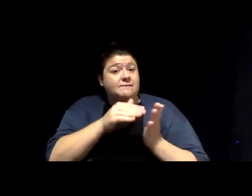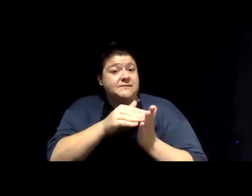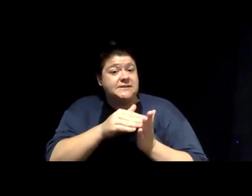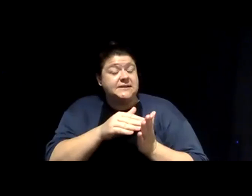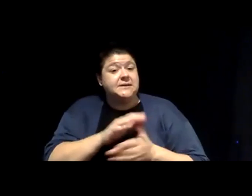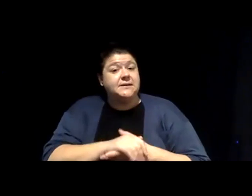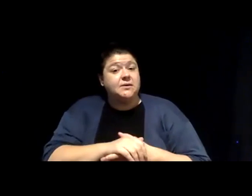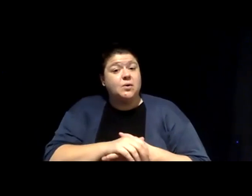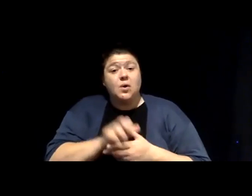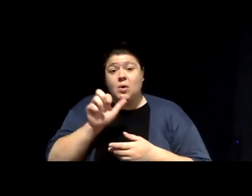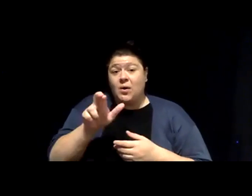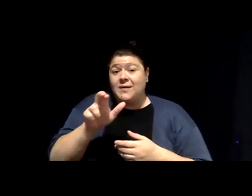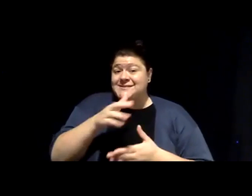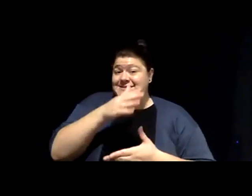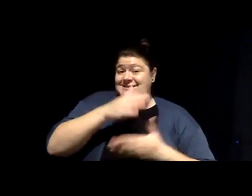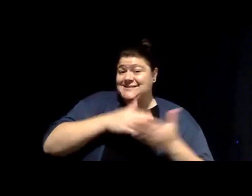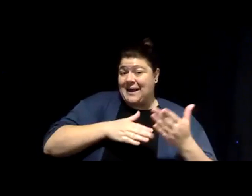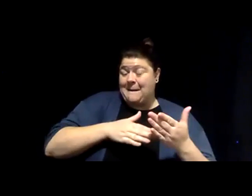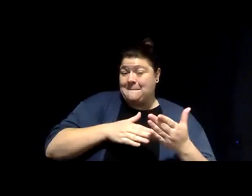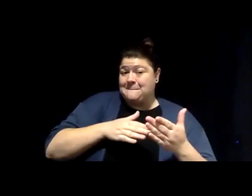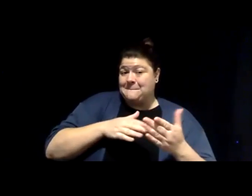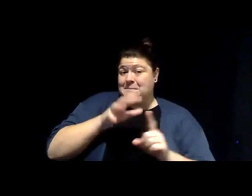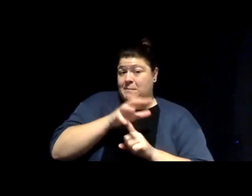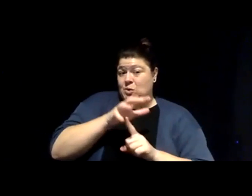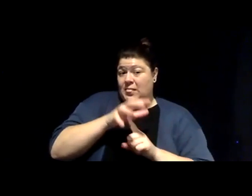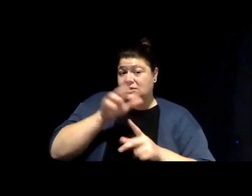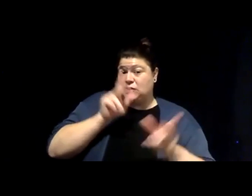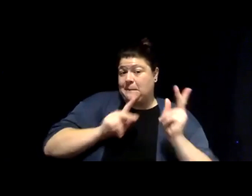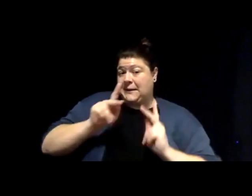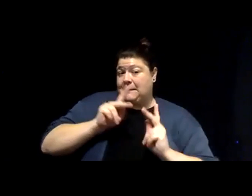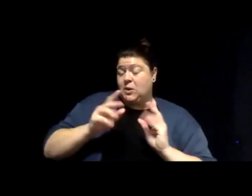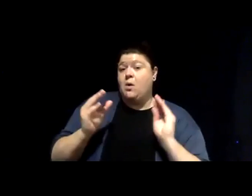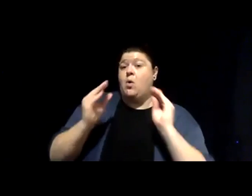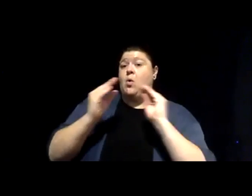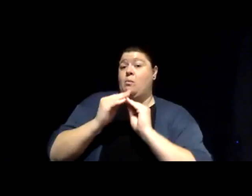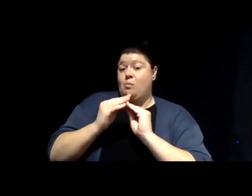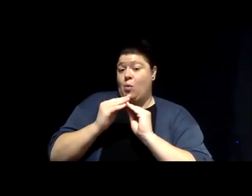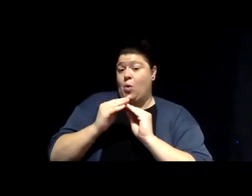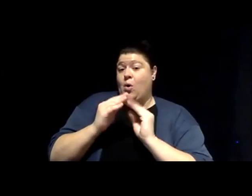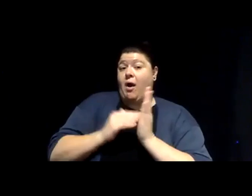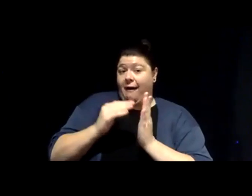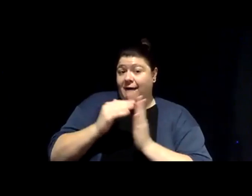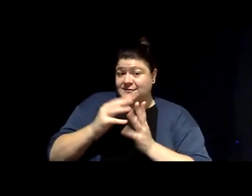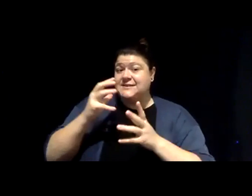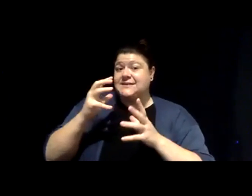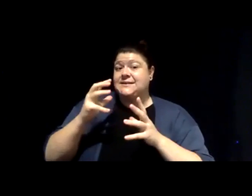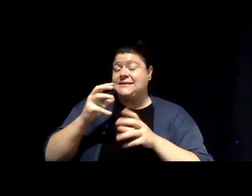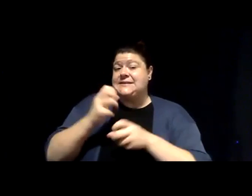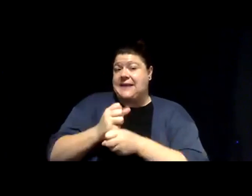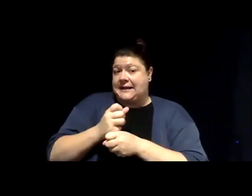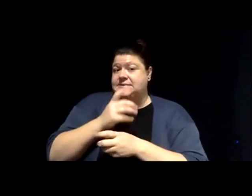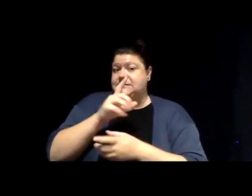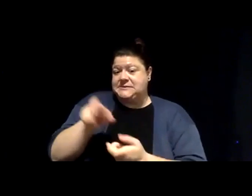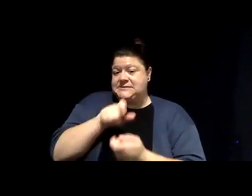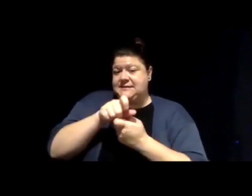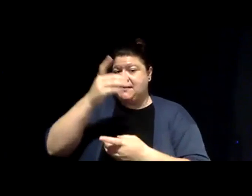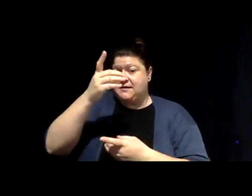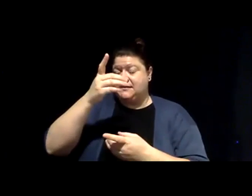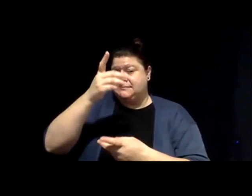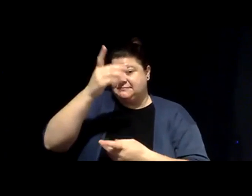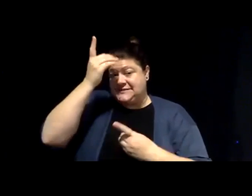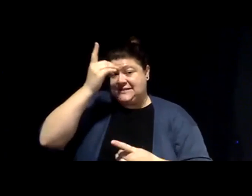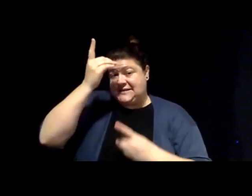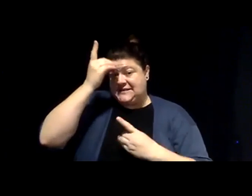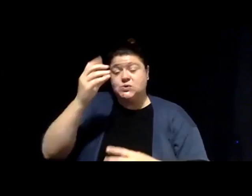conversely, we know that there are certain populations who are more prone to certain types of diseases. And